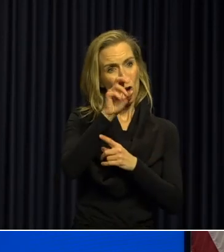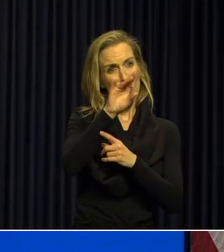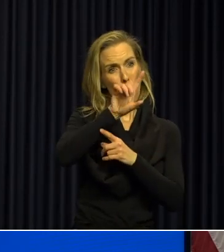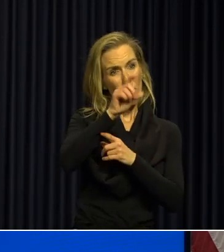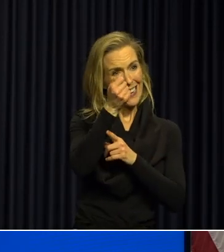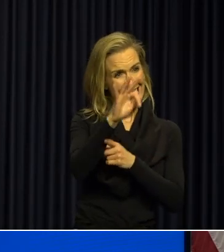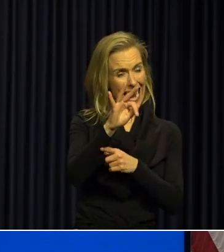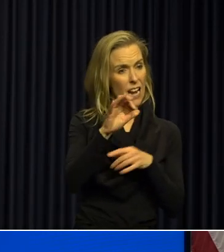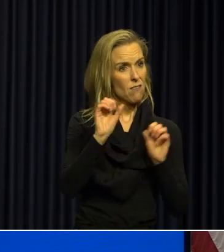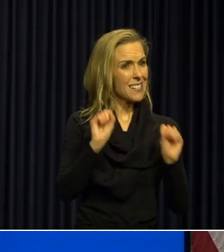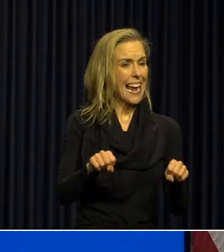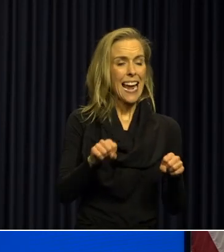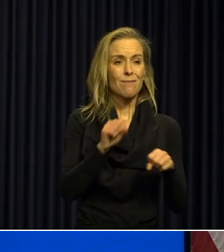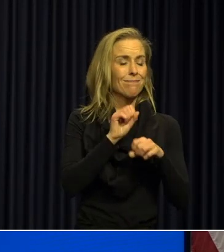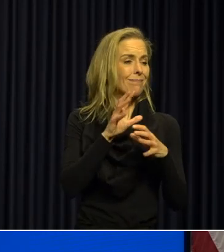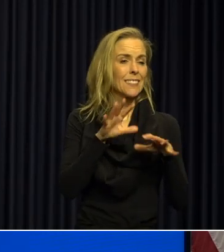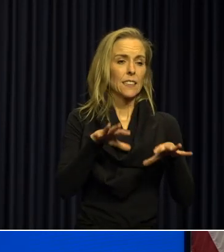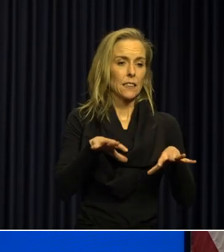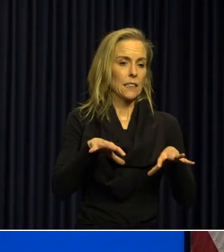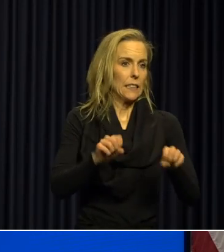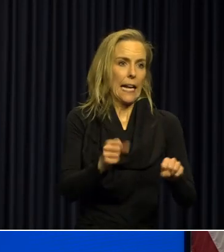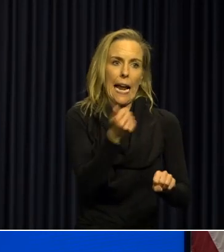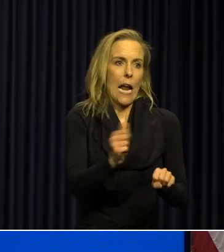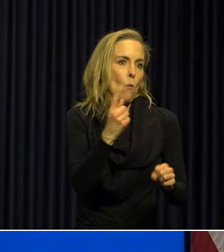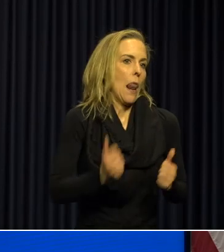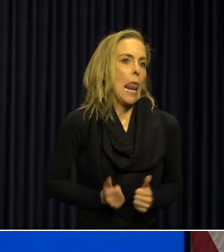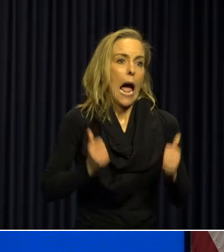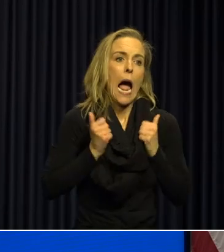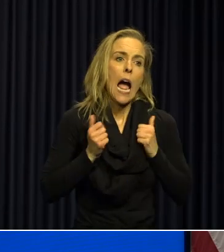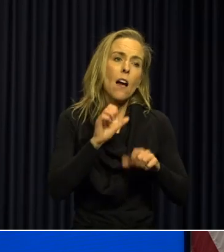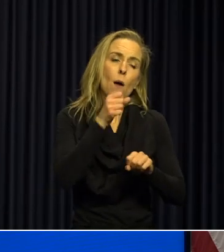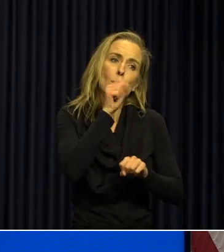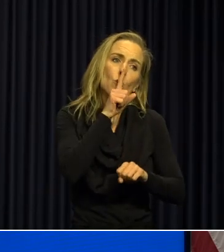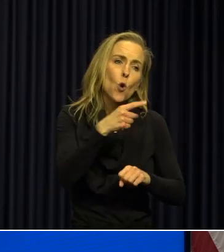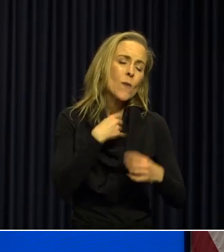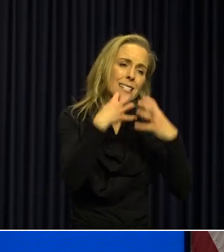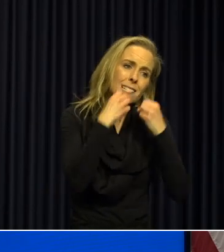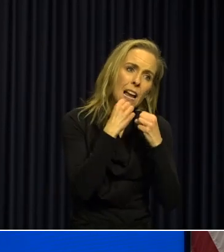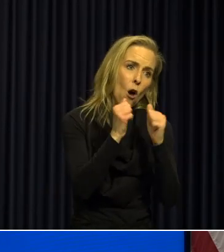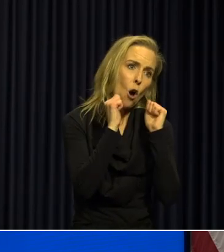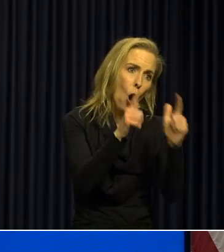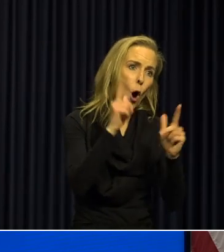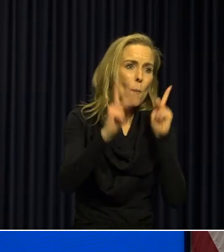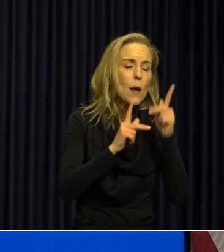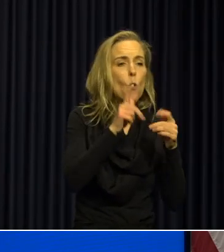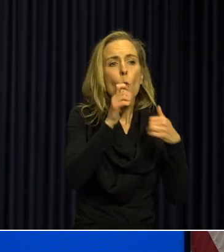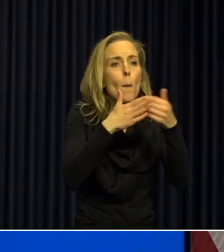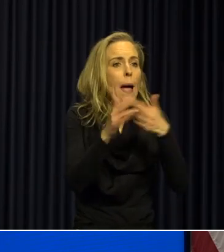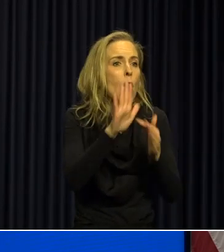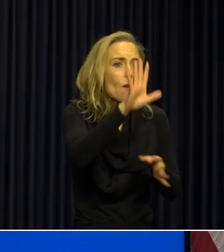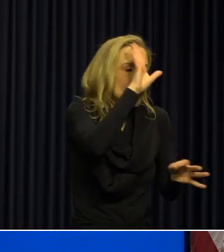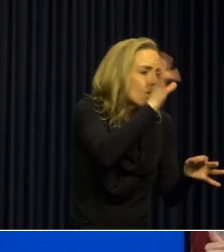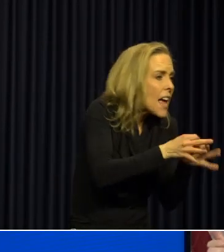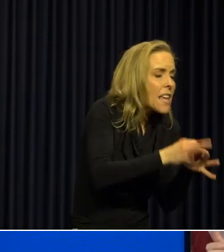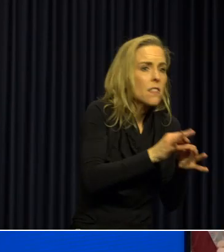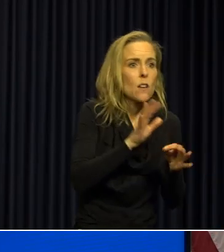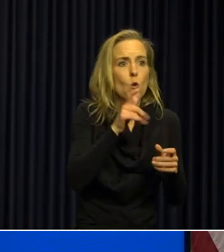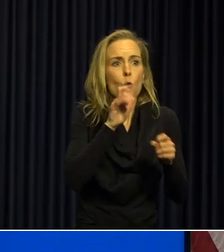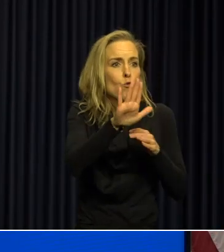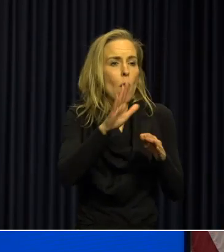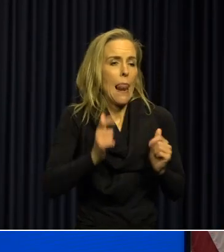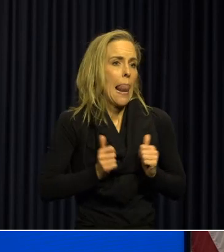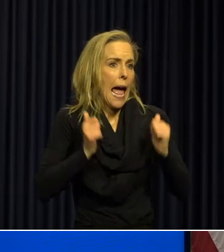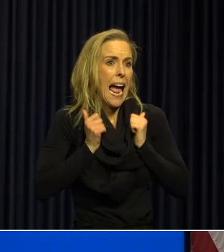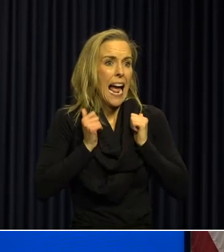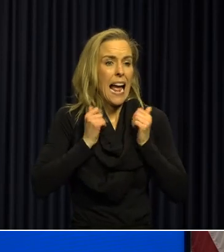and take the life of anybody. And so let's make sure that we're caring about everyone of different faiths and otherwise. And you know what? Some